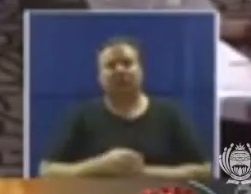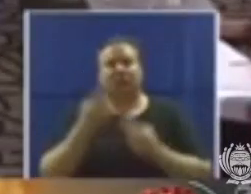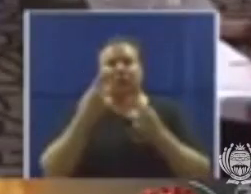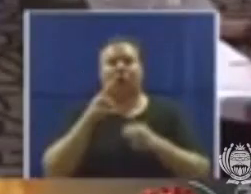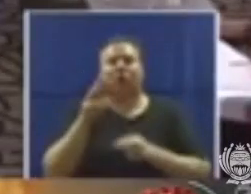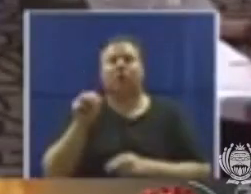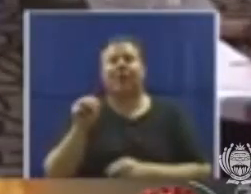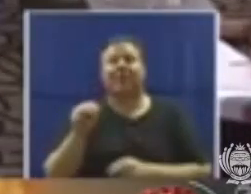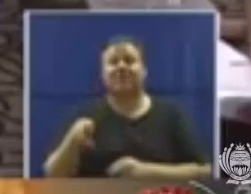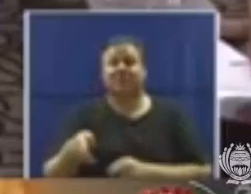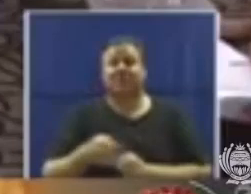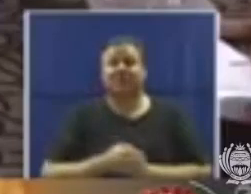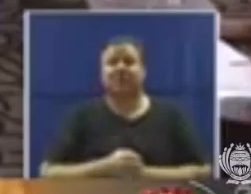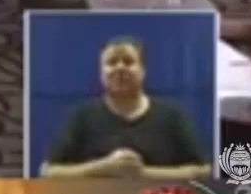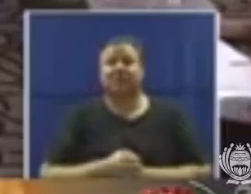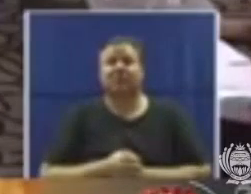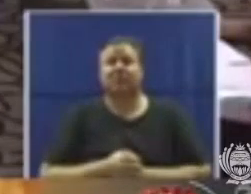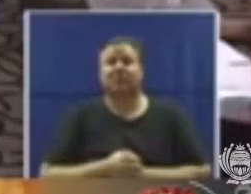Honorable Macpherson.